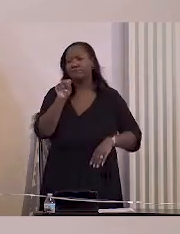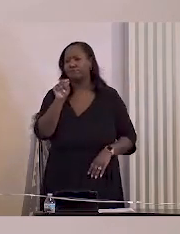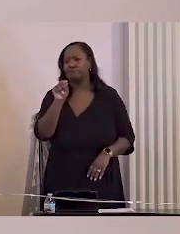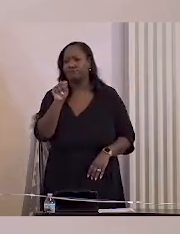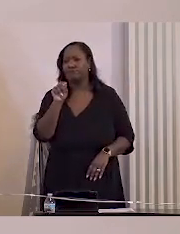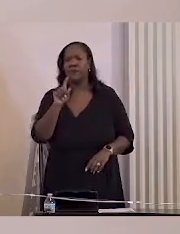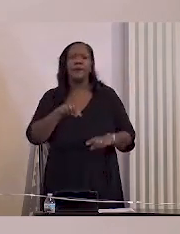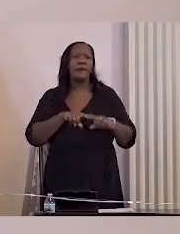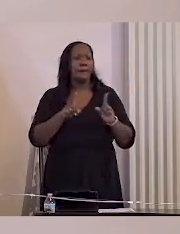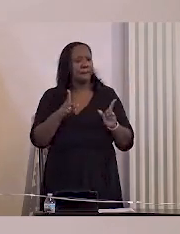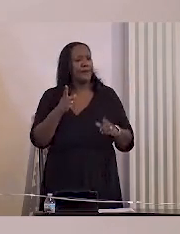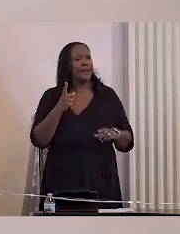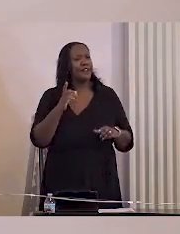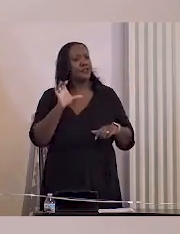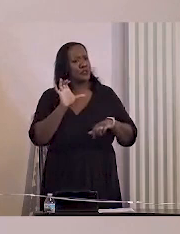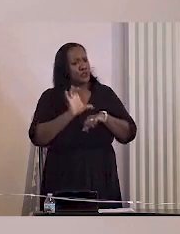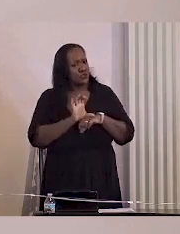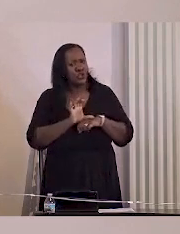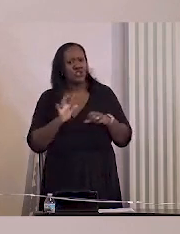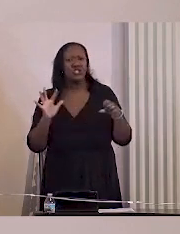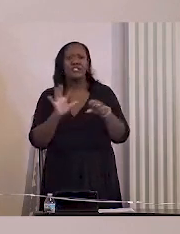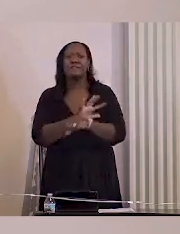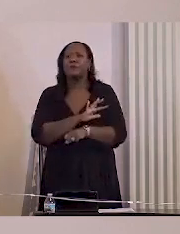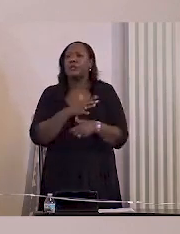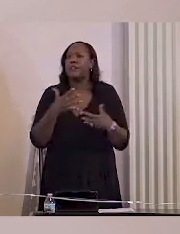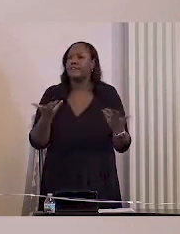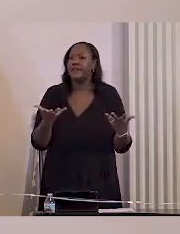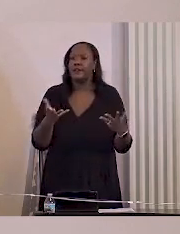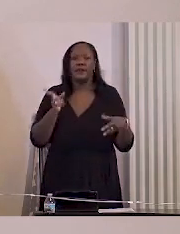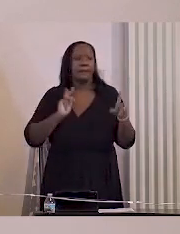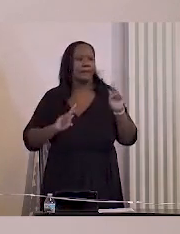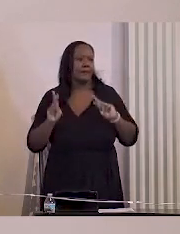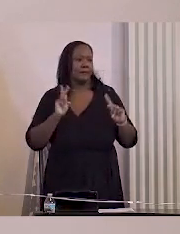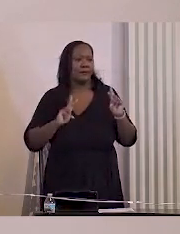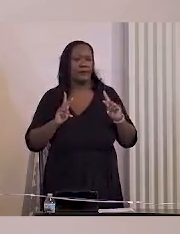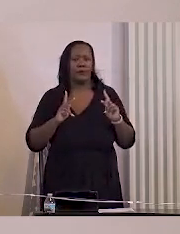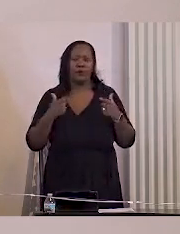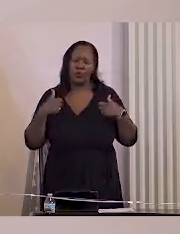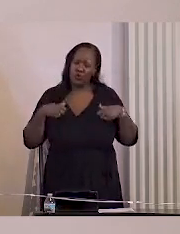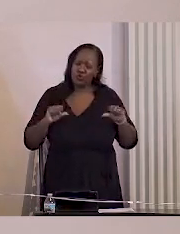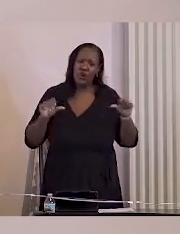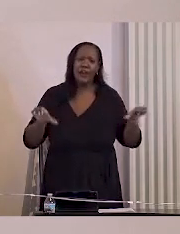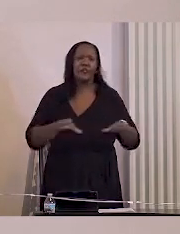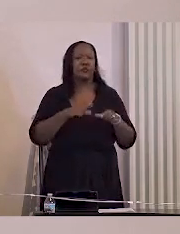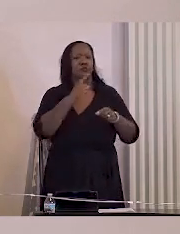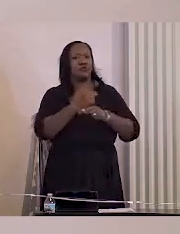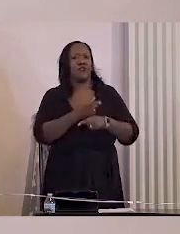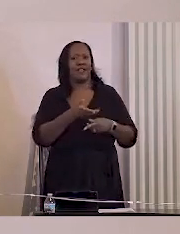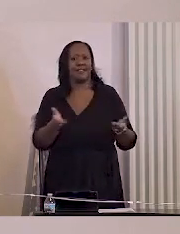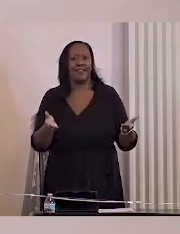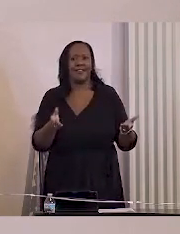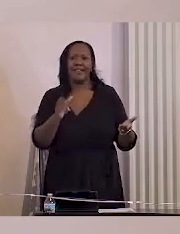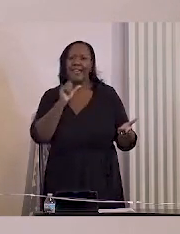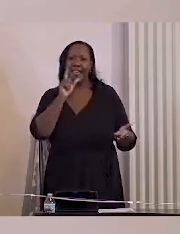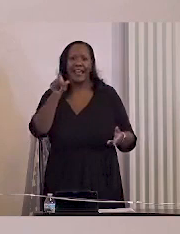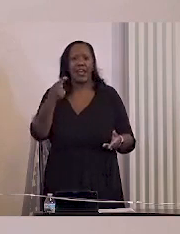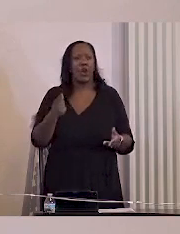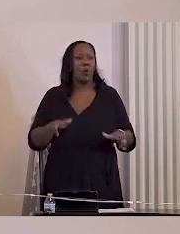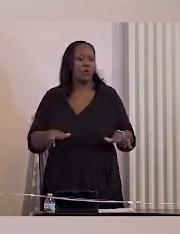least the church is full of people who are trying to do the right thing and not just thinking of